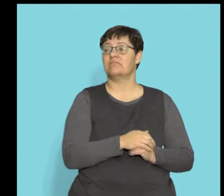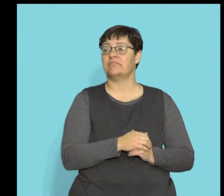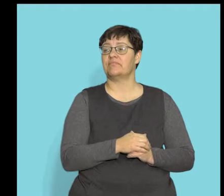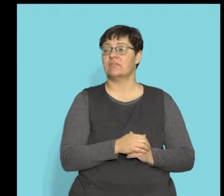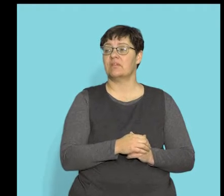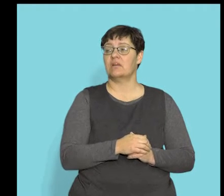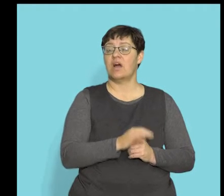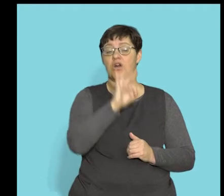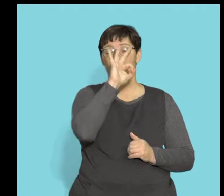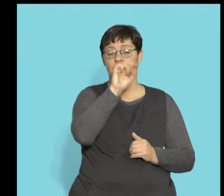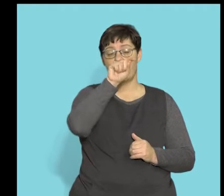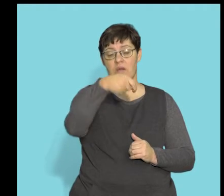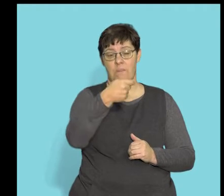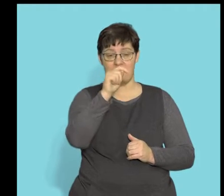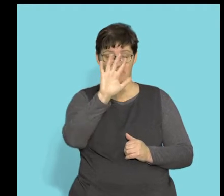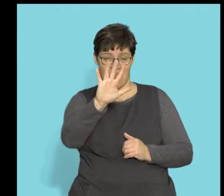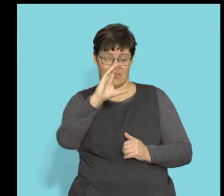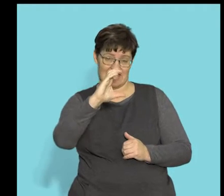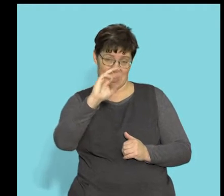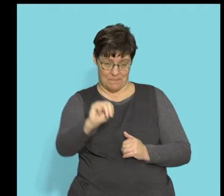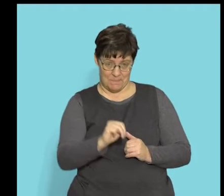I know that my radius will be equal to